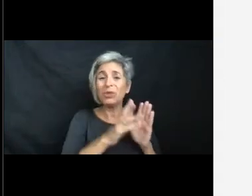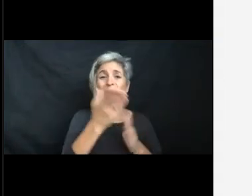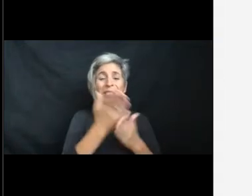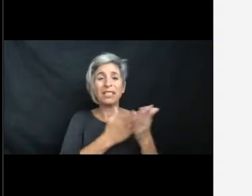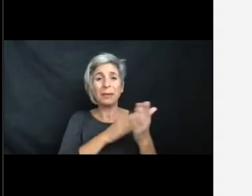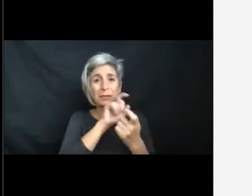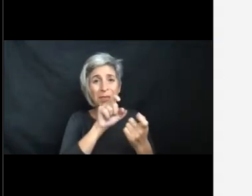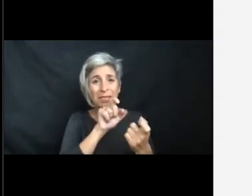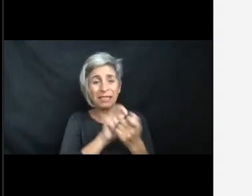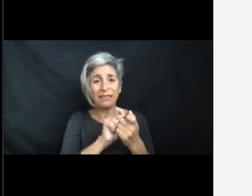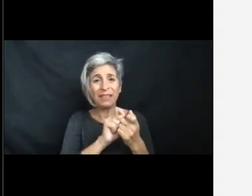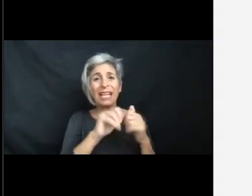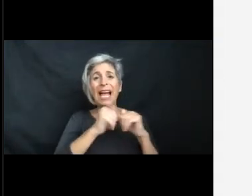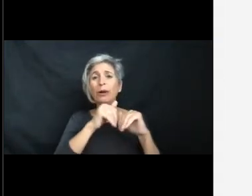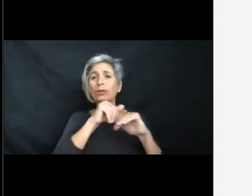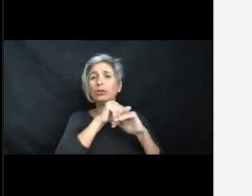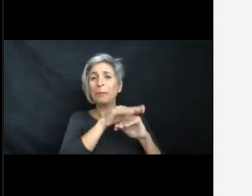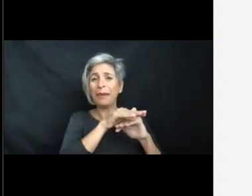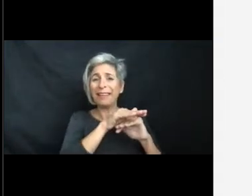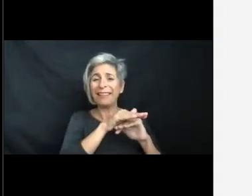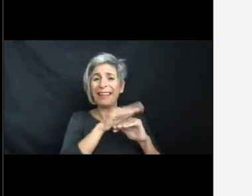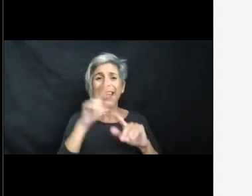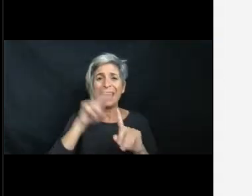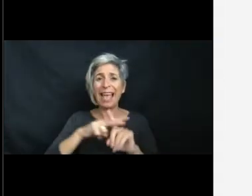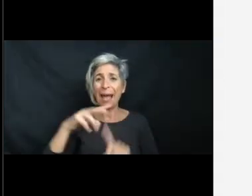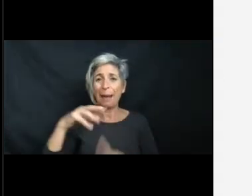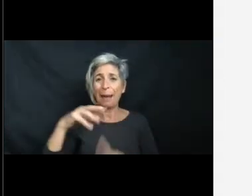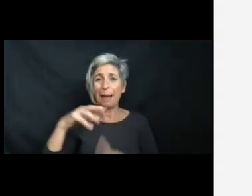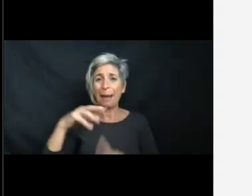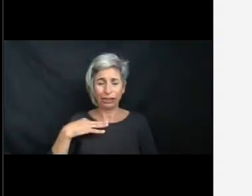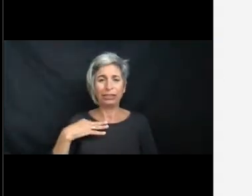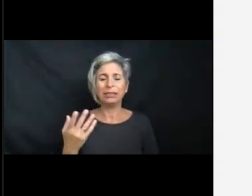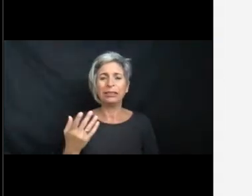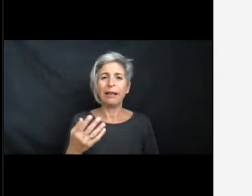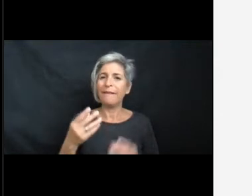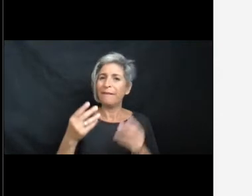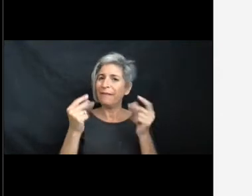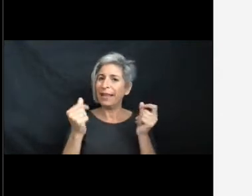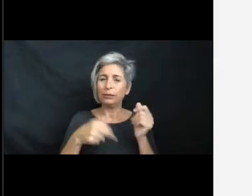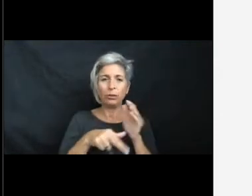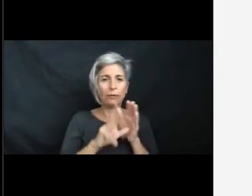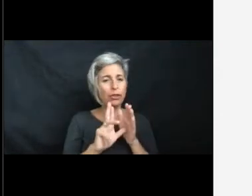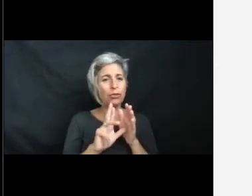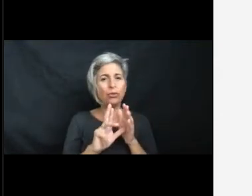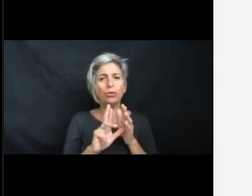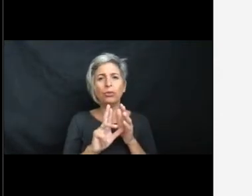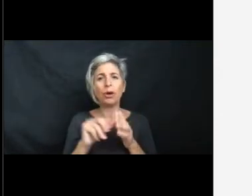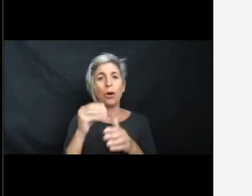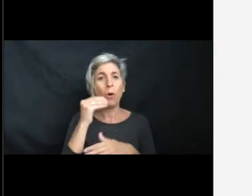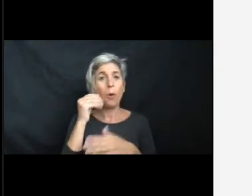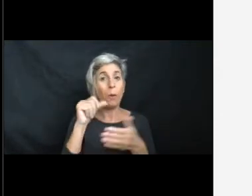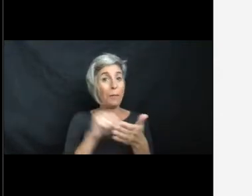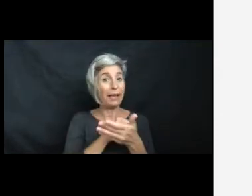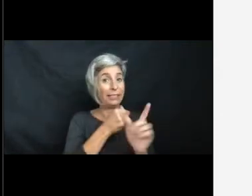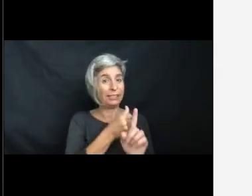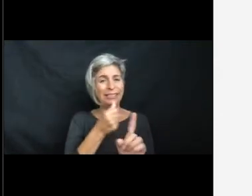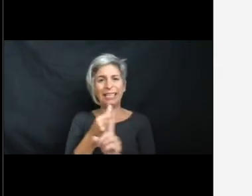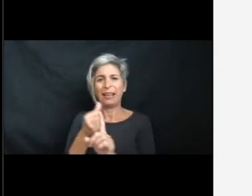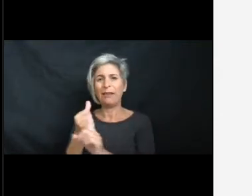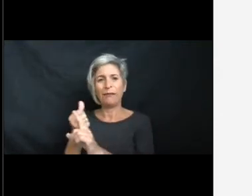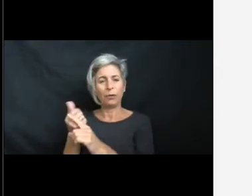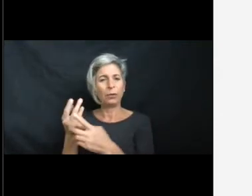of the submission. I'll quickly talk about the overview of the home page itself, just this very specific